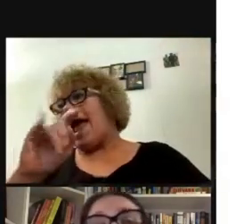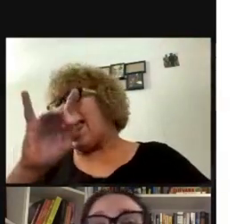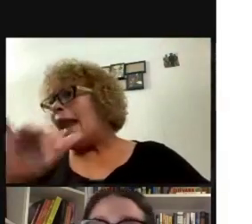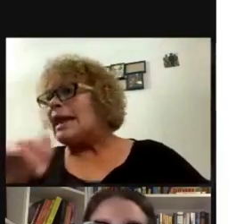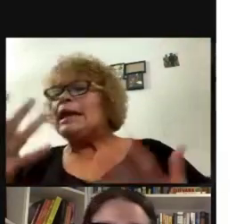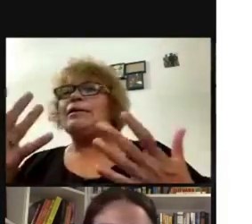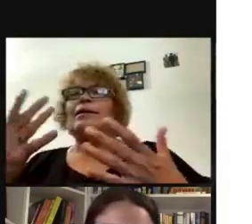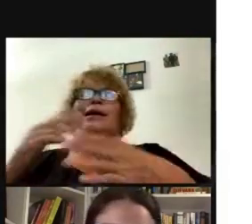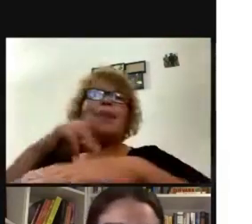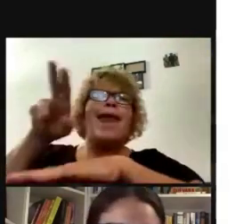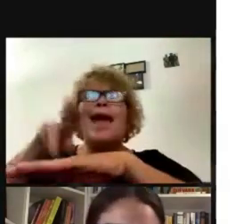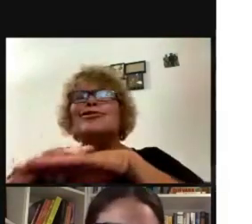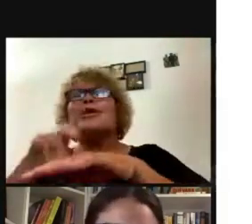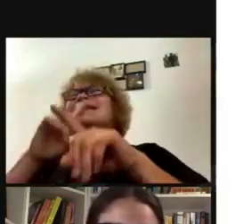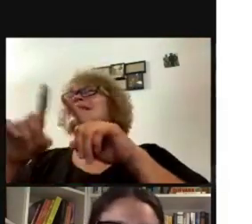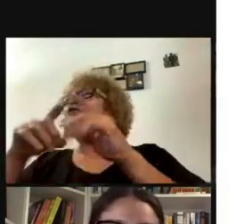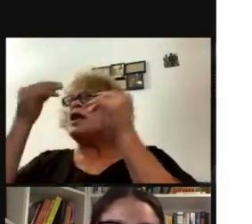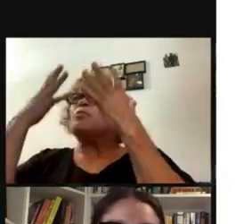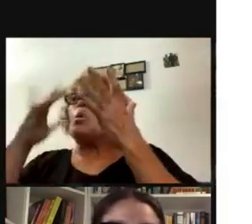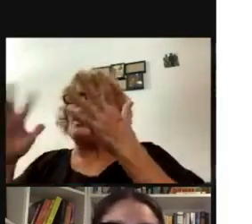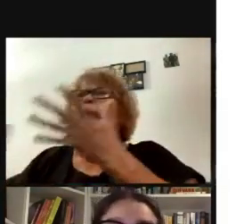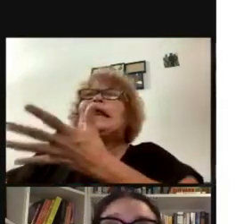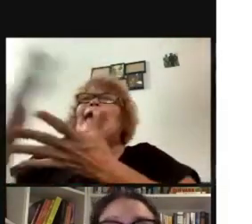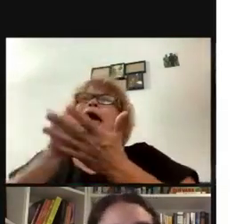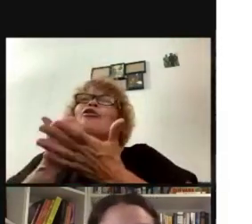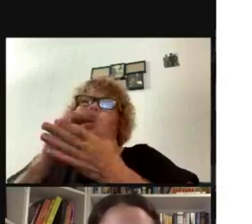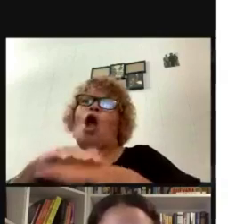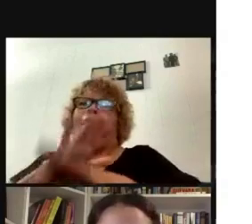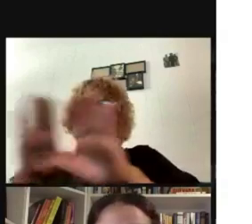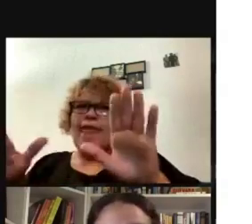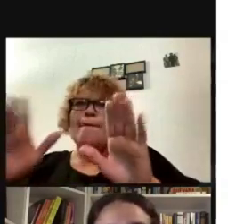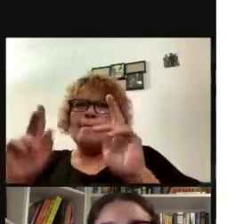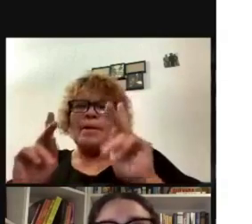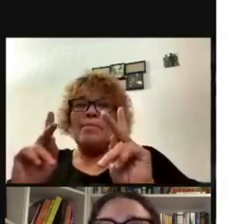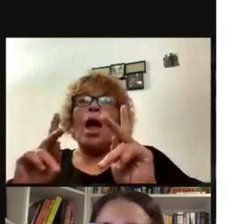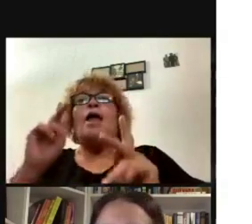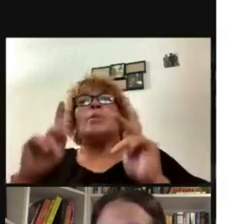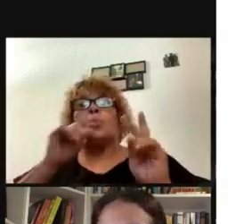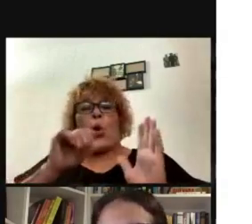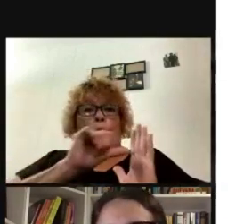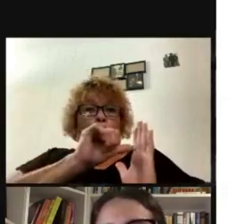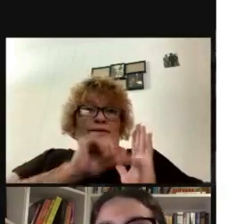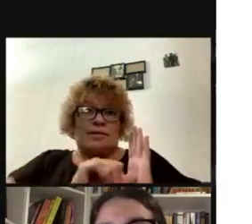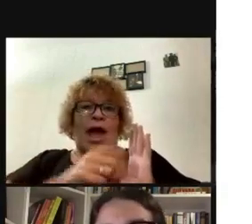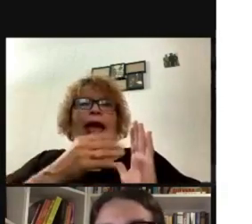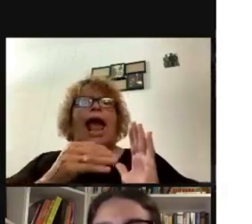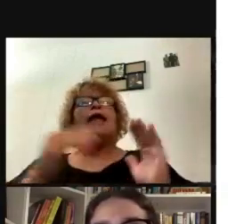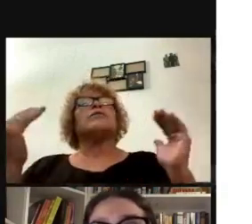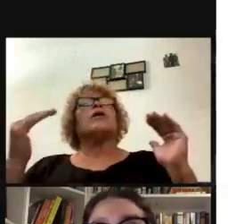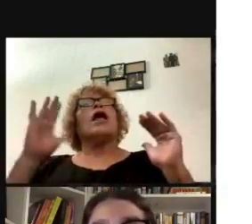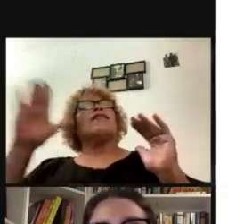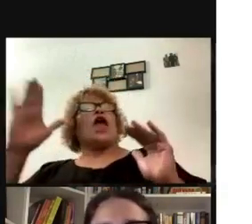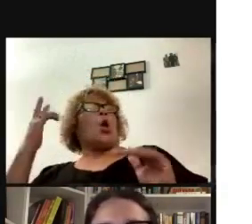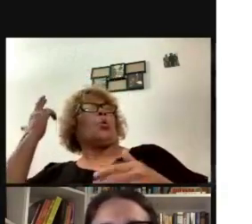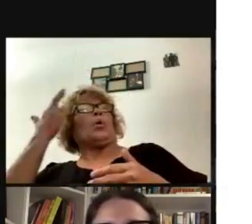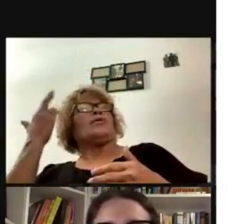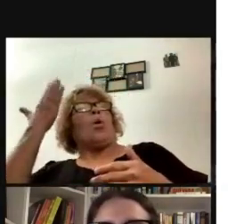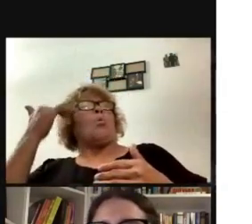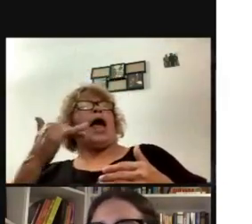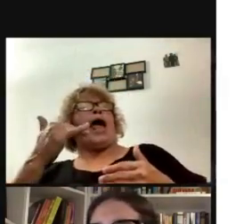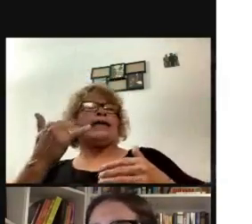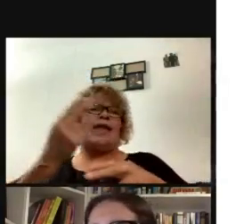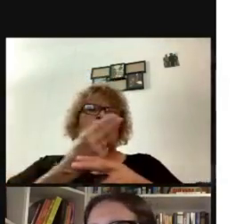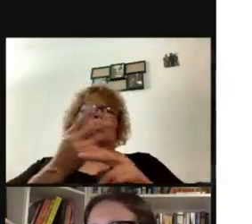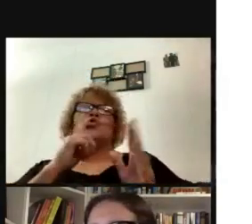whole, as much information as we can get on the people that were sterilized and the justifications that were used to sterilize